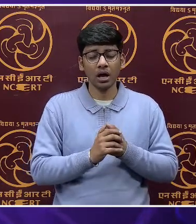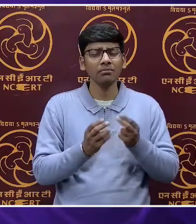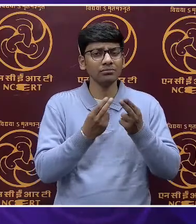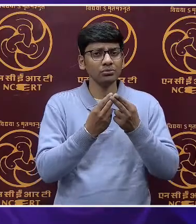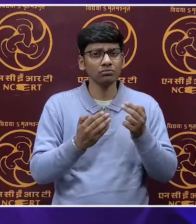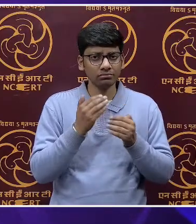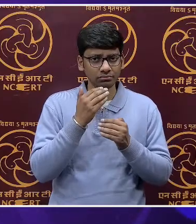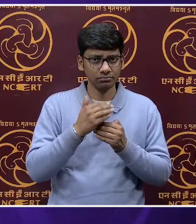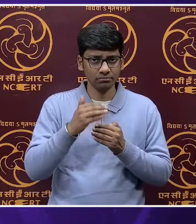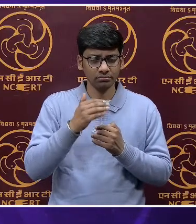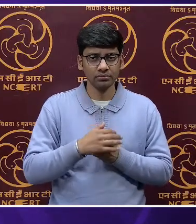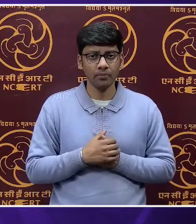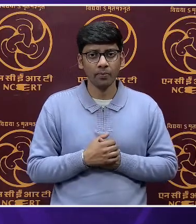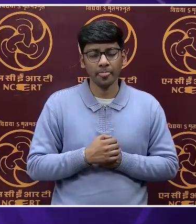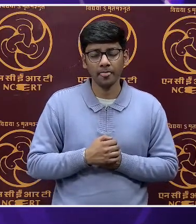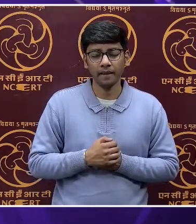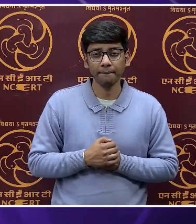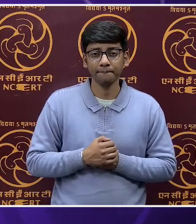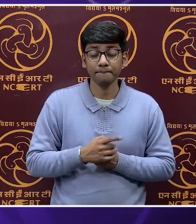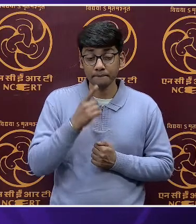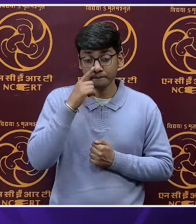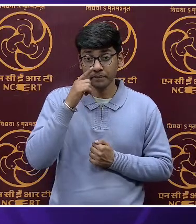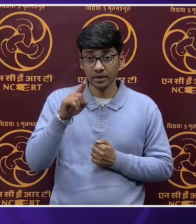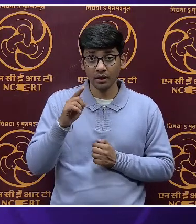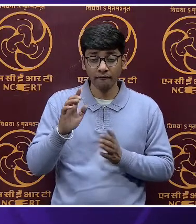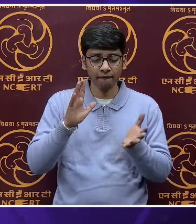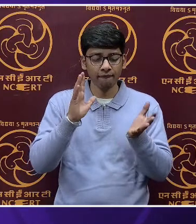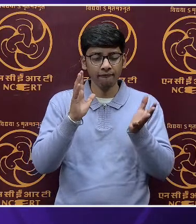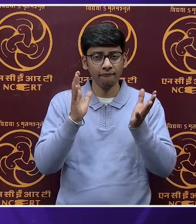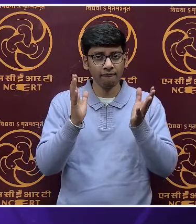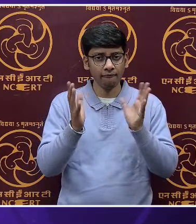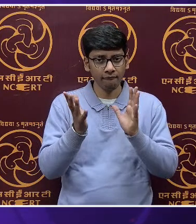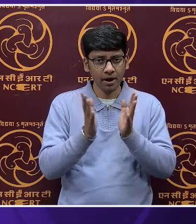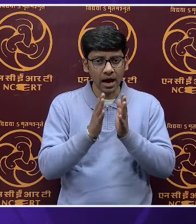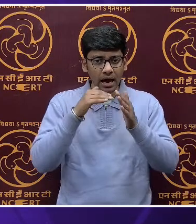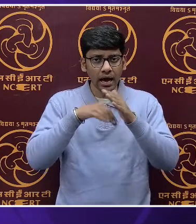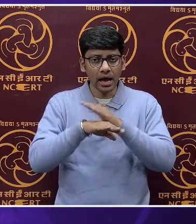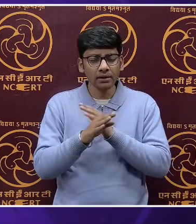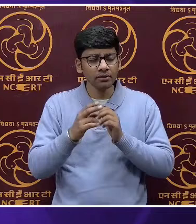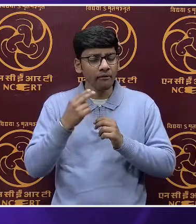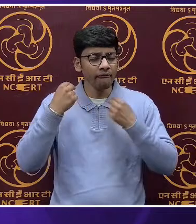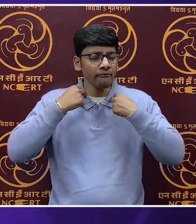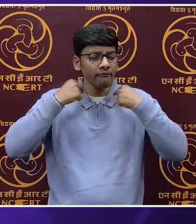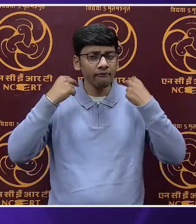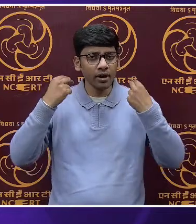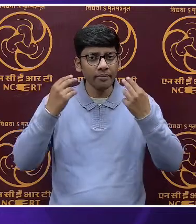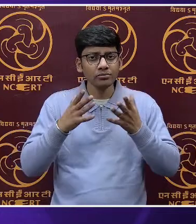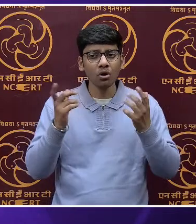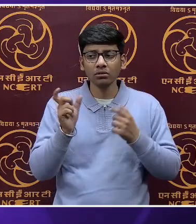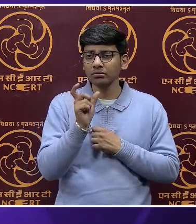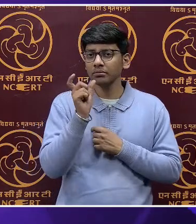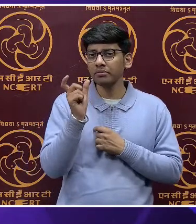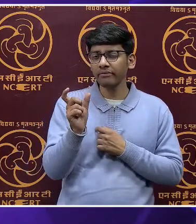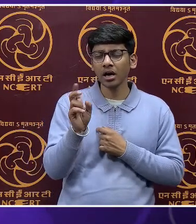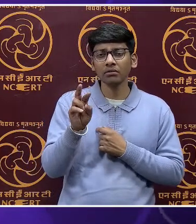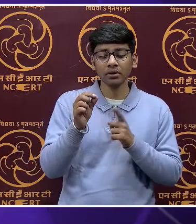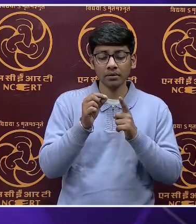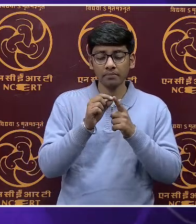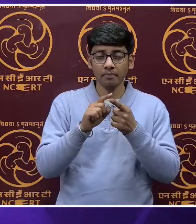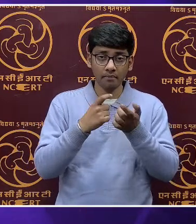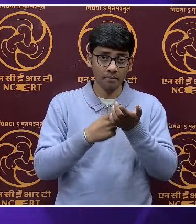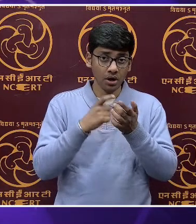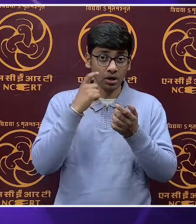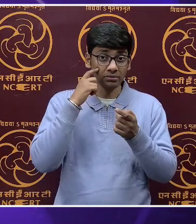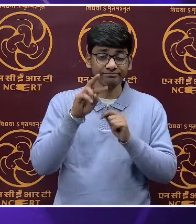story, she becomes world famous percussionist. So in the beginning itself, we came across this word percussionist. Yes.